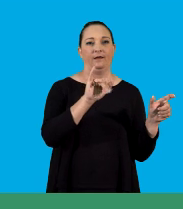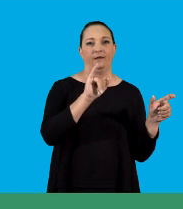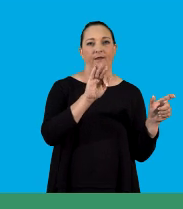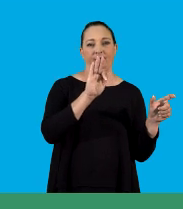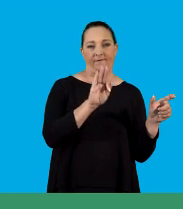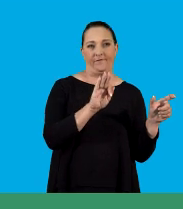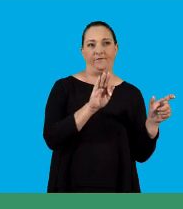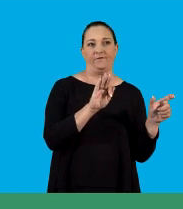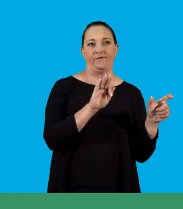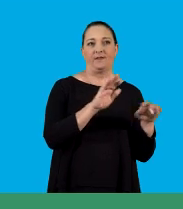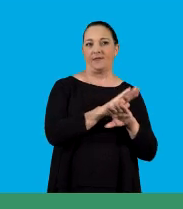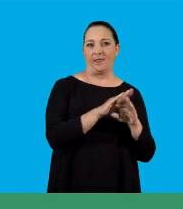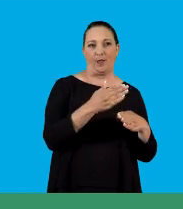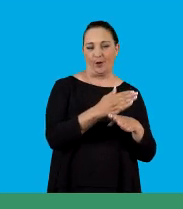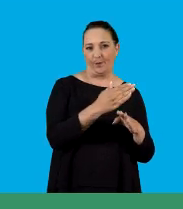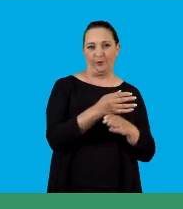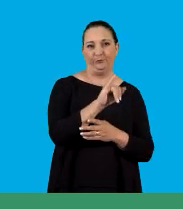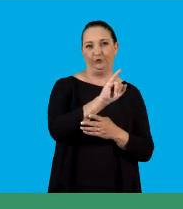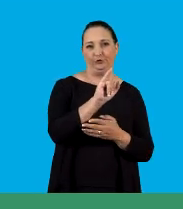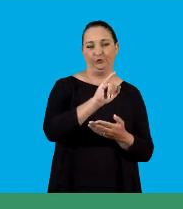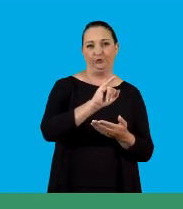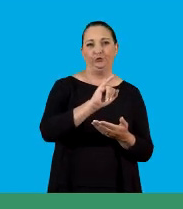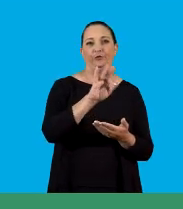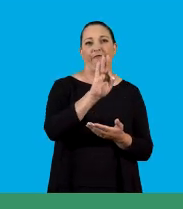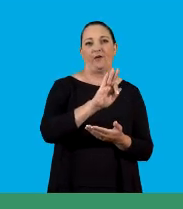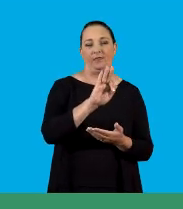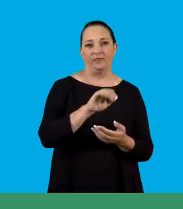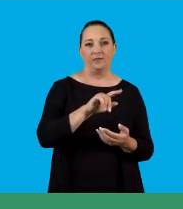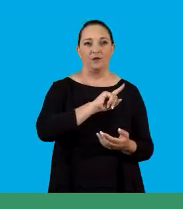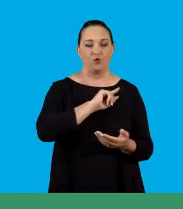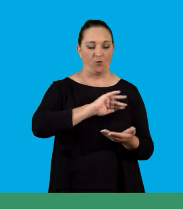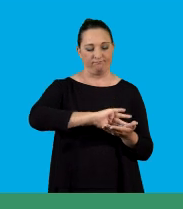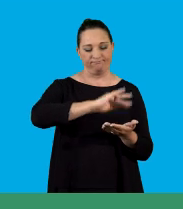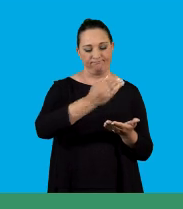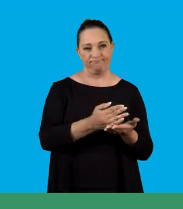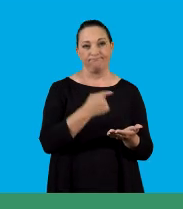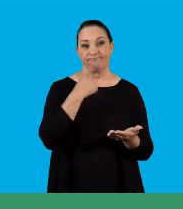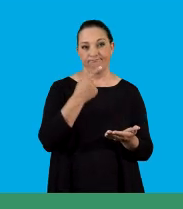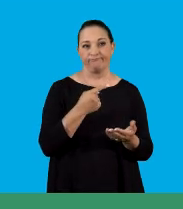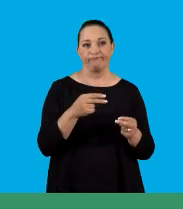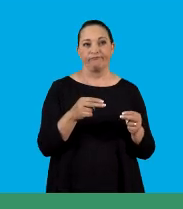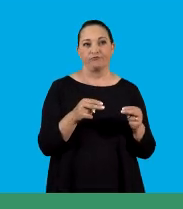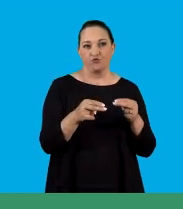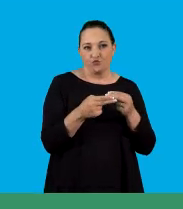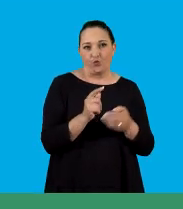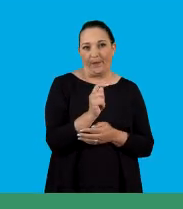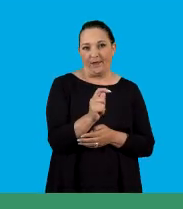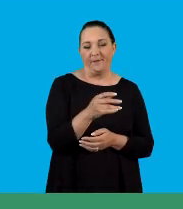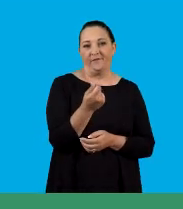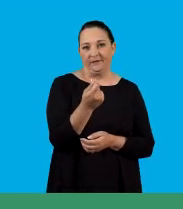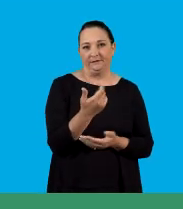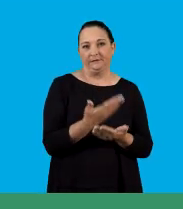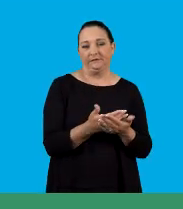Fund, UIF, as a compulsory benefit. The fund offers short-term financial assistance to